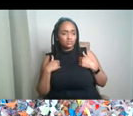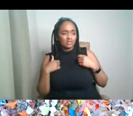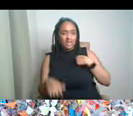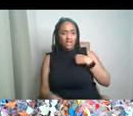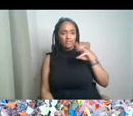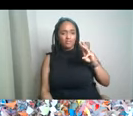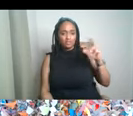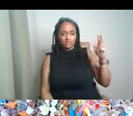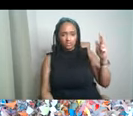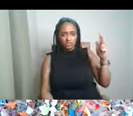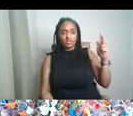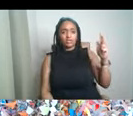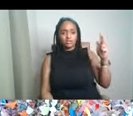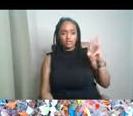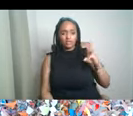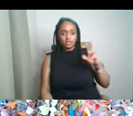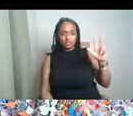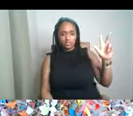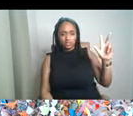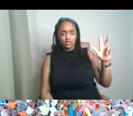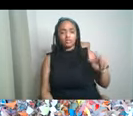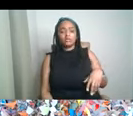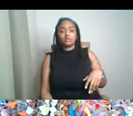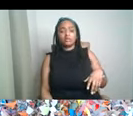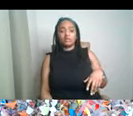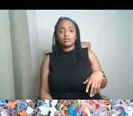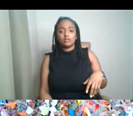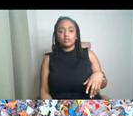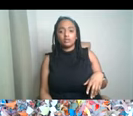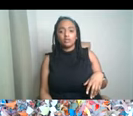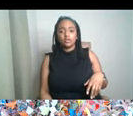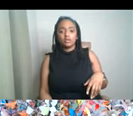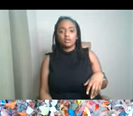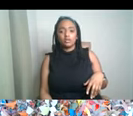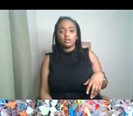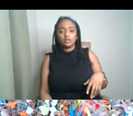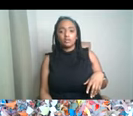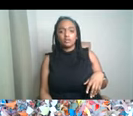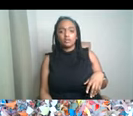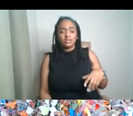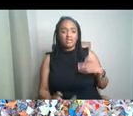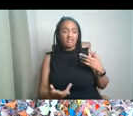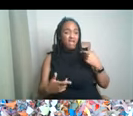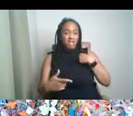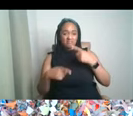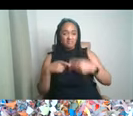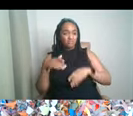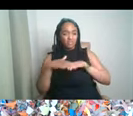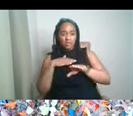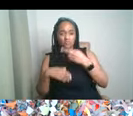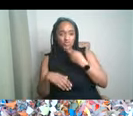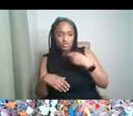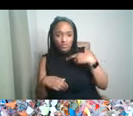gaijin, hearing car doors locked, being denied entry into restaurants, people crossing the